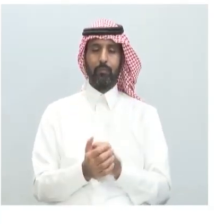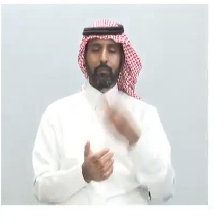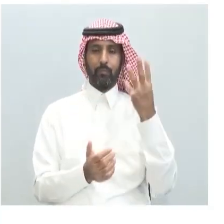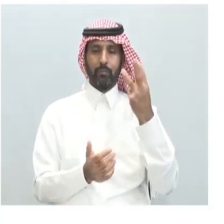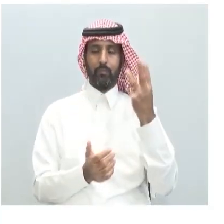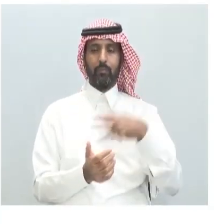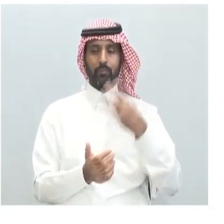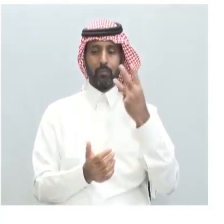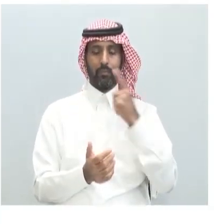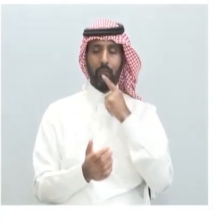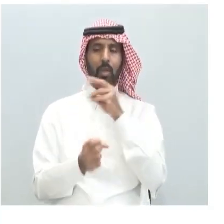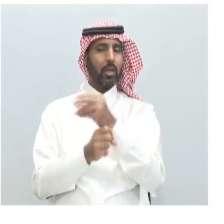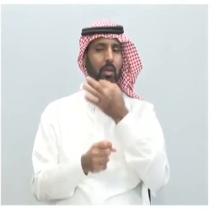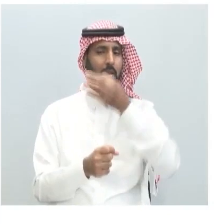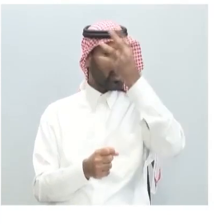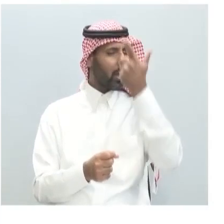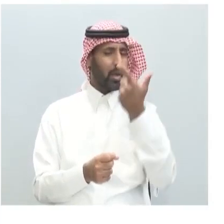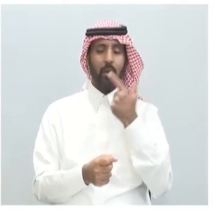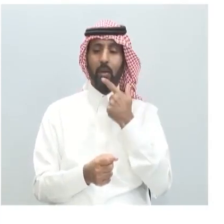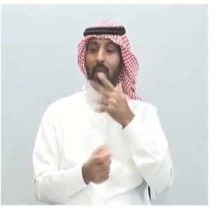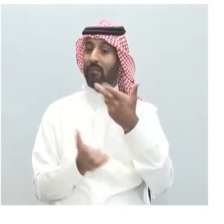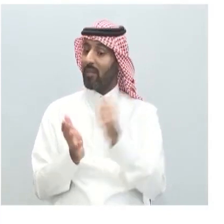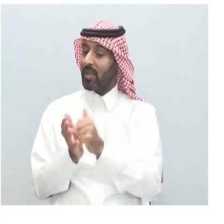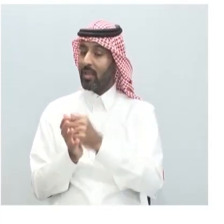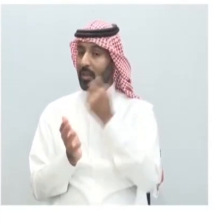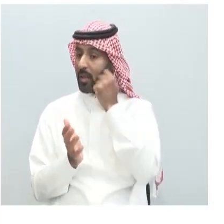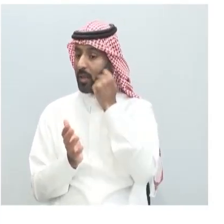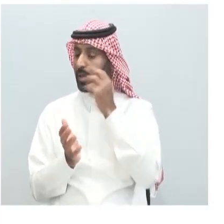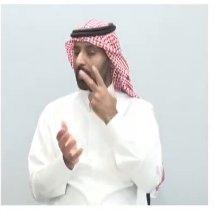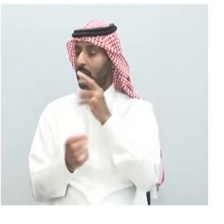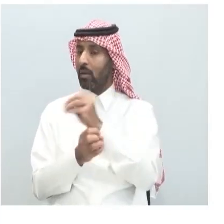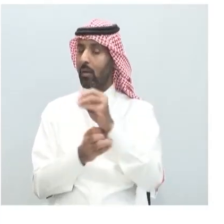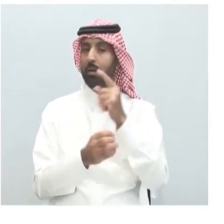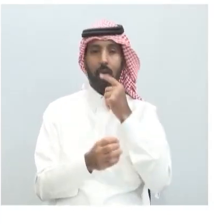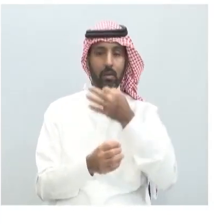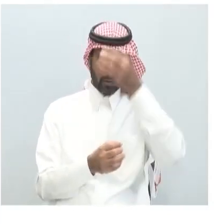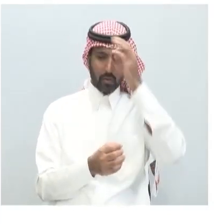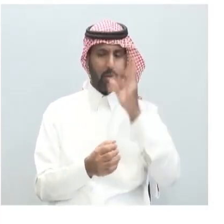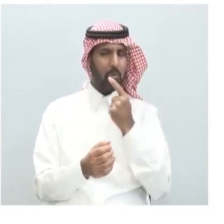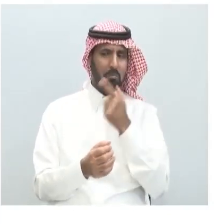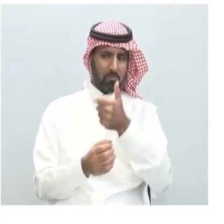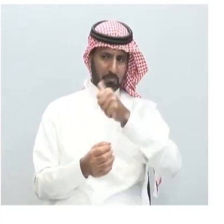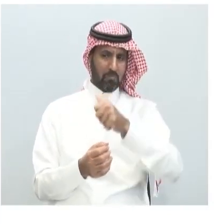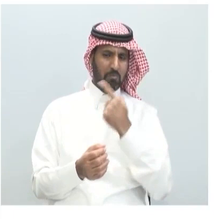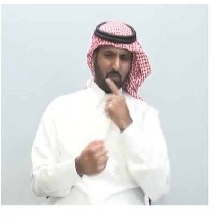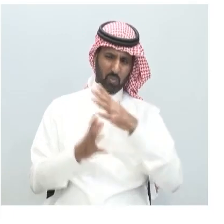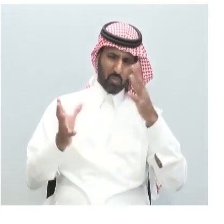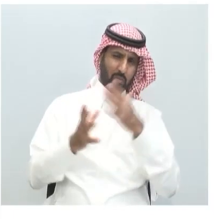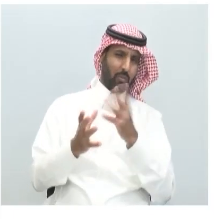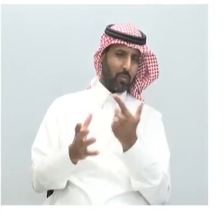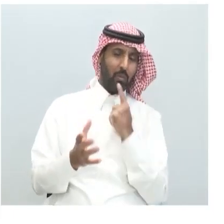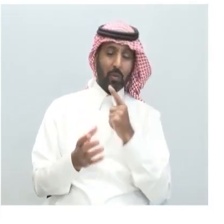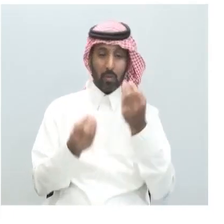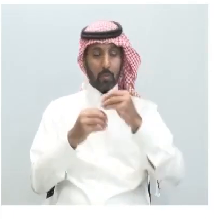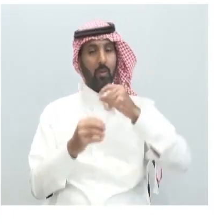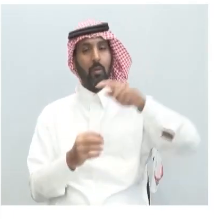33. Describe the houses using multiple adjectives. Then give your opinion of the houses using 2 and